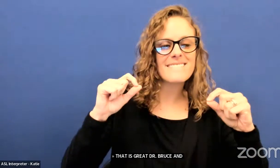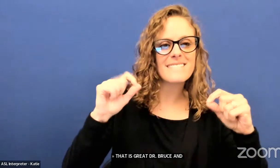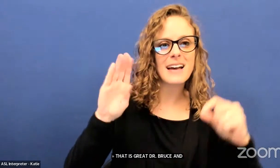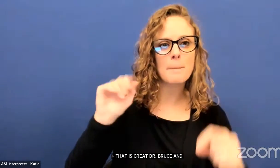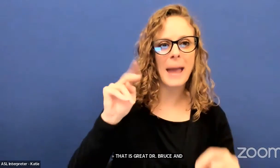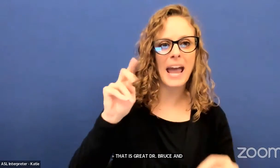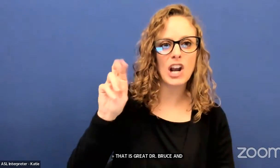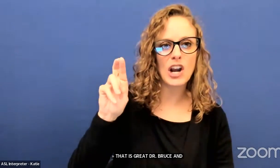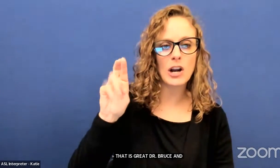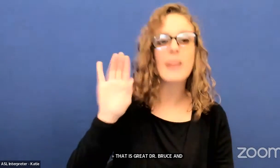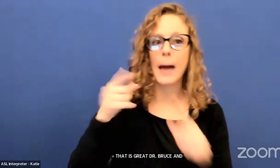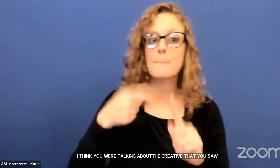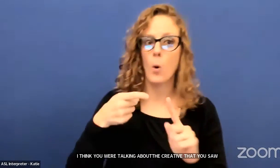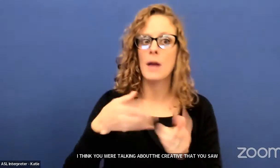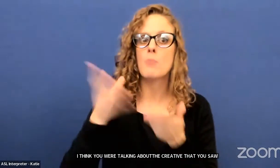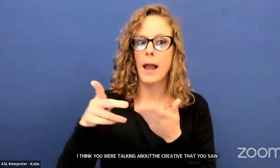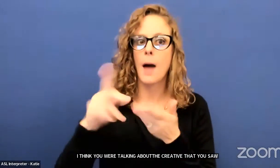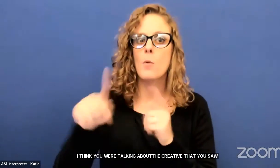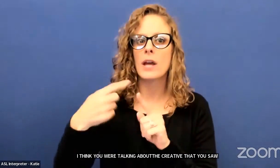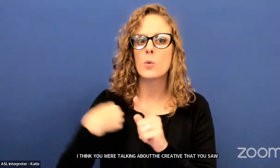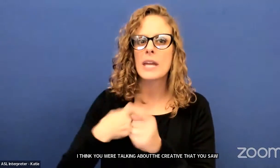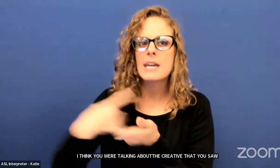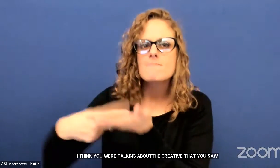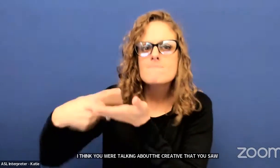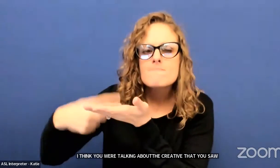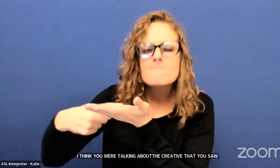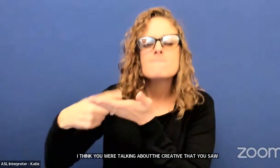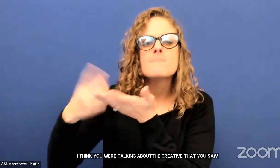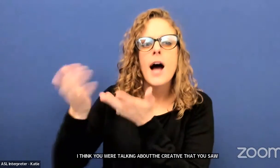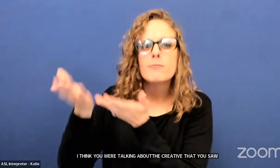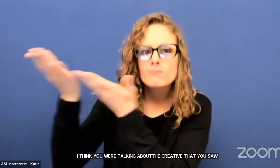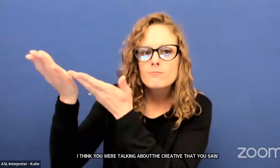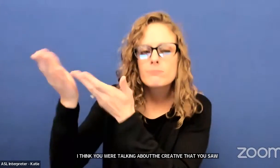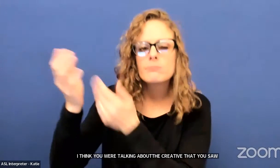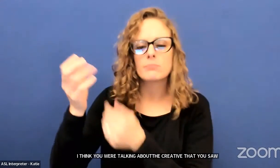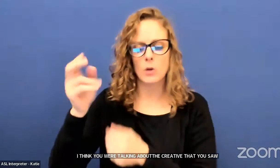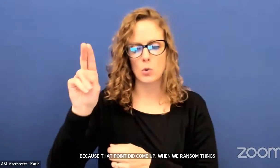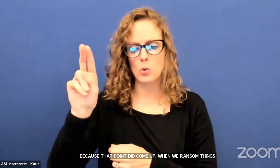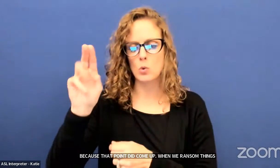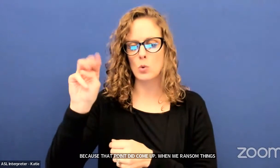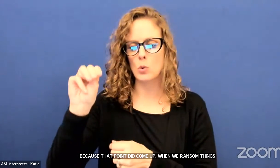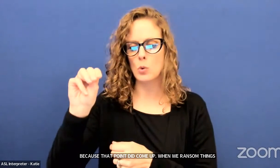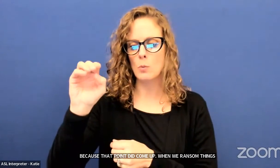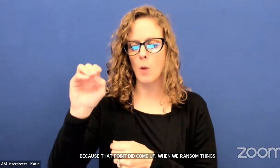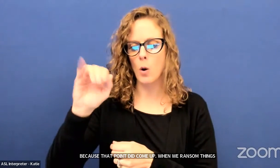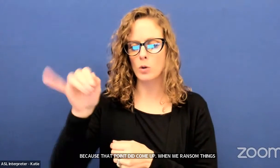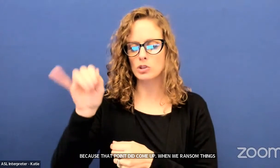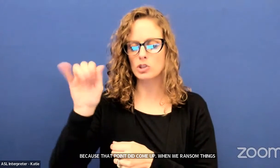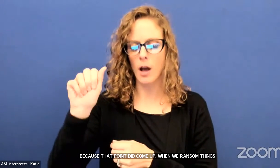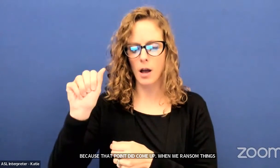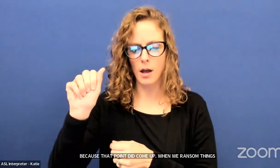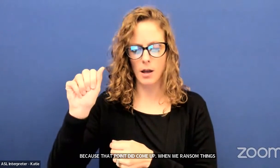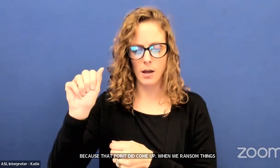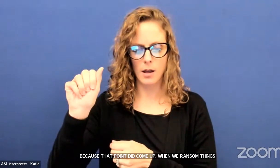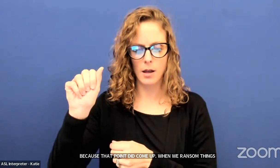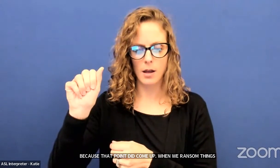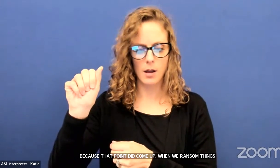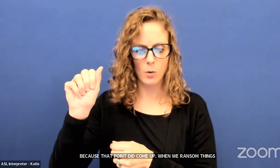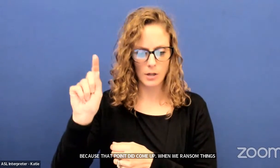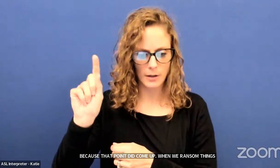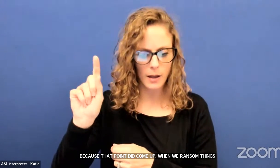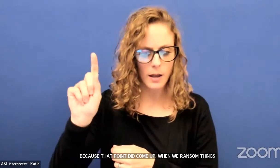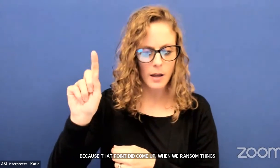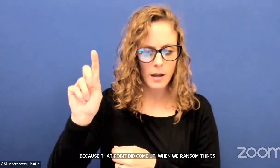up when we ran some things through the Emoja Youth Health Mobilizers, and they're like, don't do